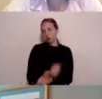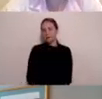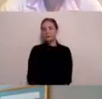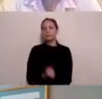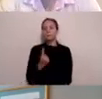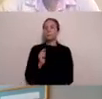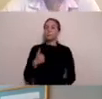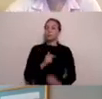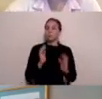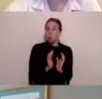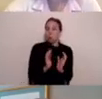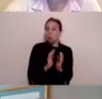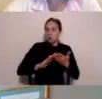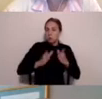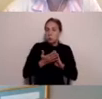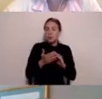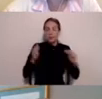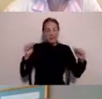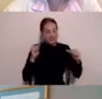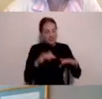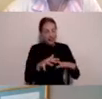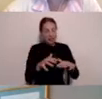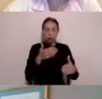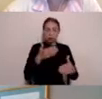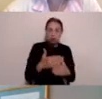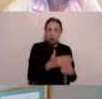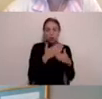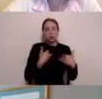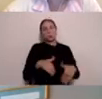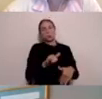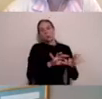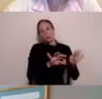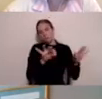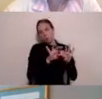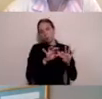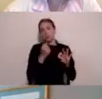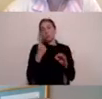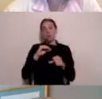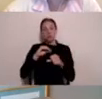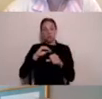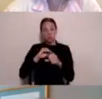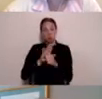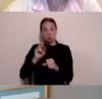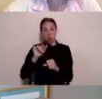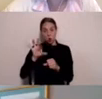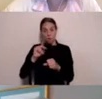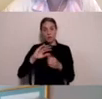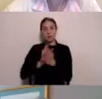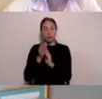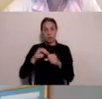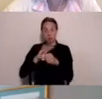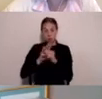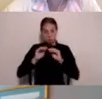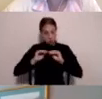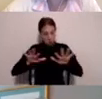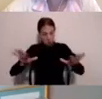to gather and share is cornerstone for us. And when COVID became a pandemic that was not going away soon, we